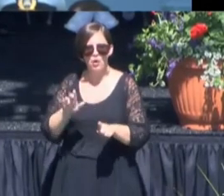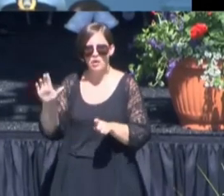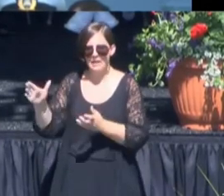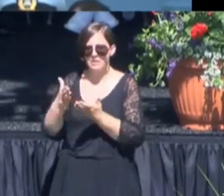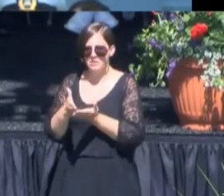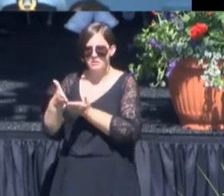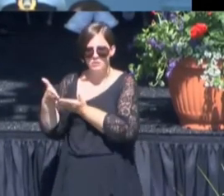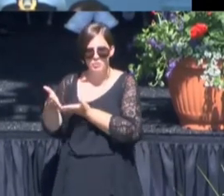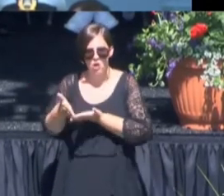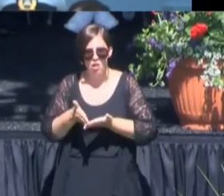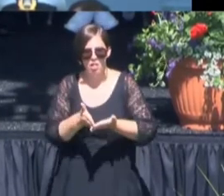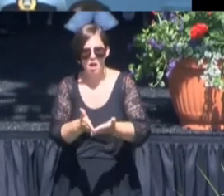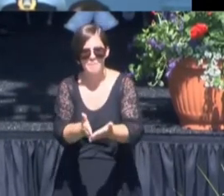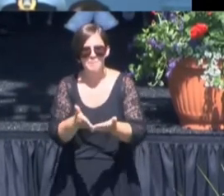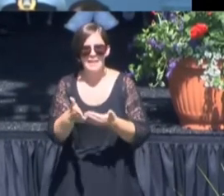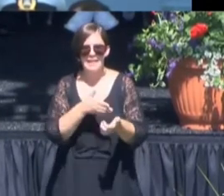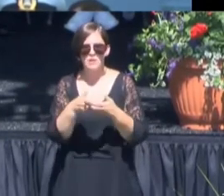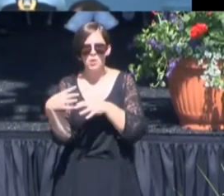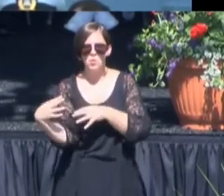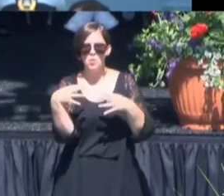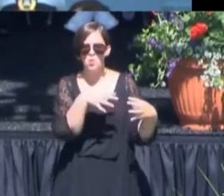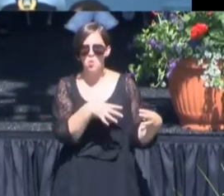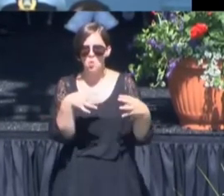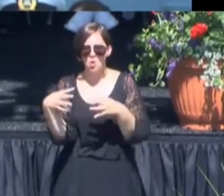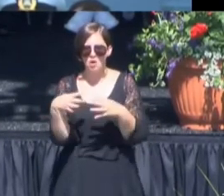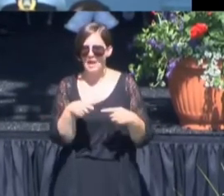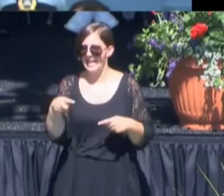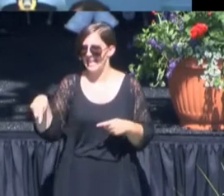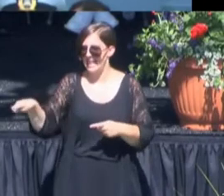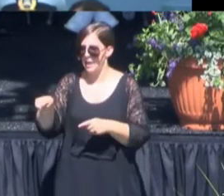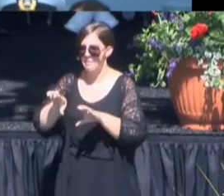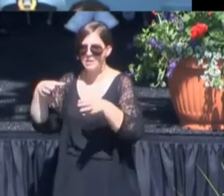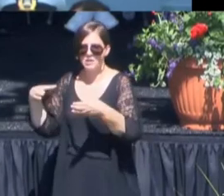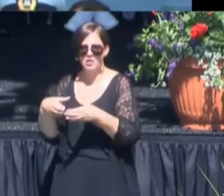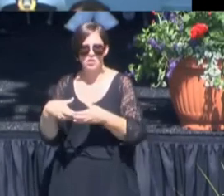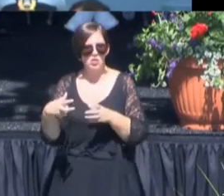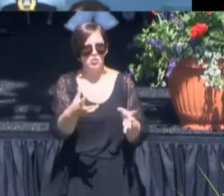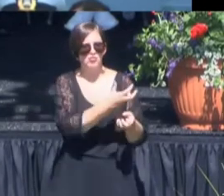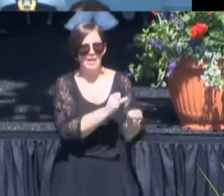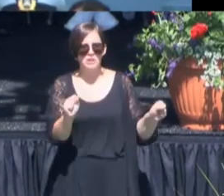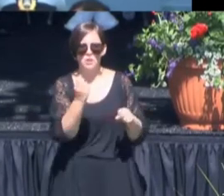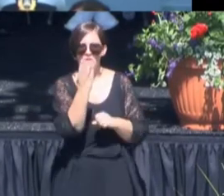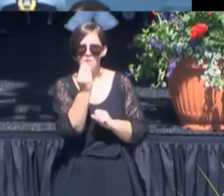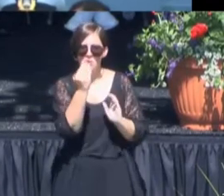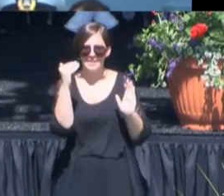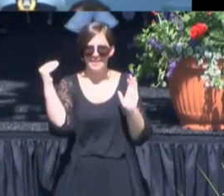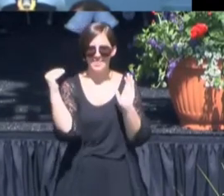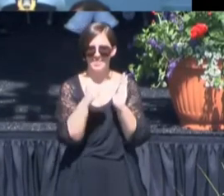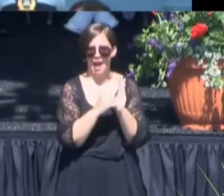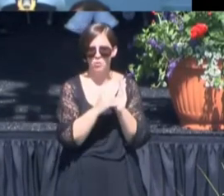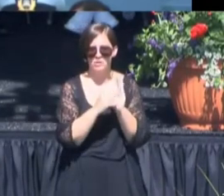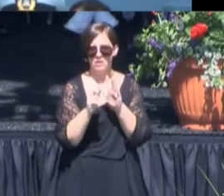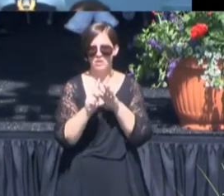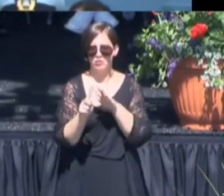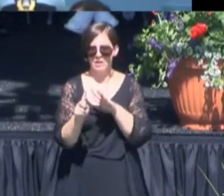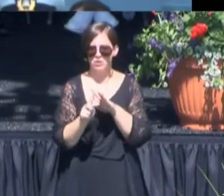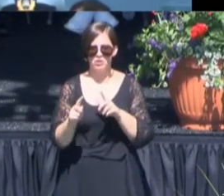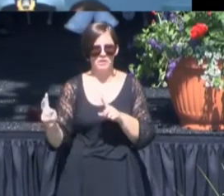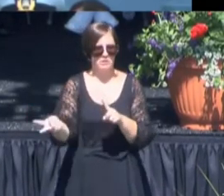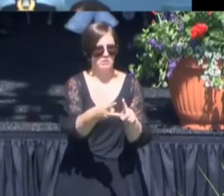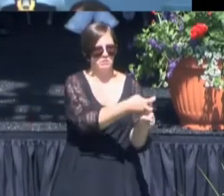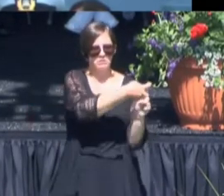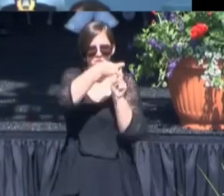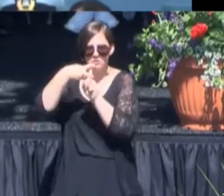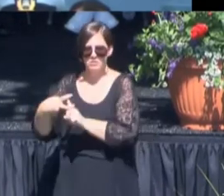into shore amidst a storm of war, and he and his crew rescued 14,000 refugees and bore them away